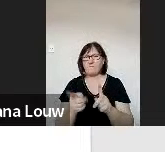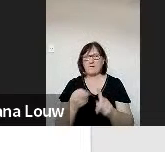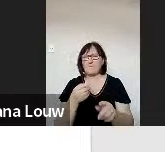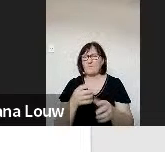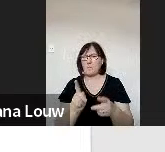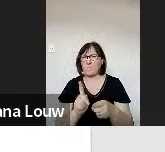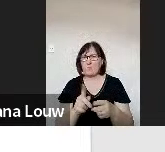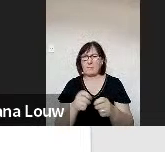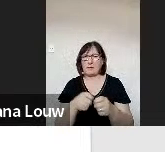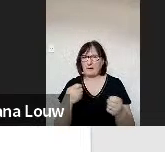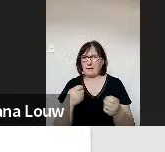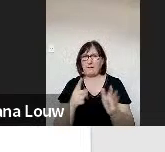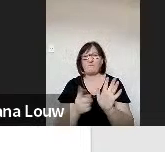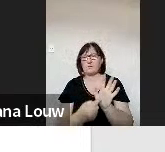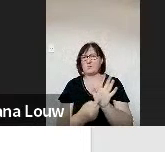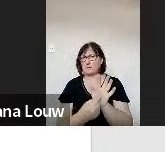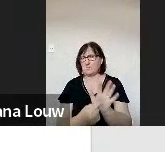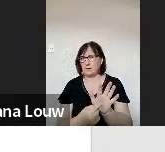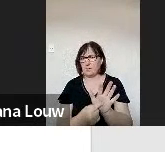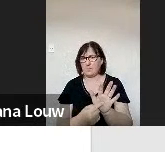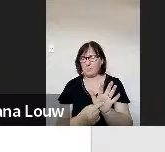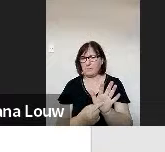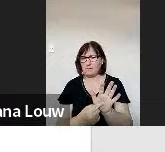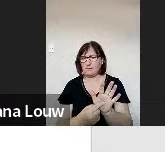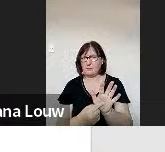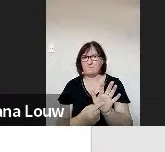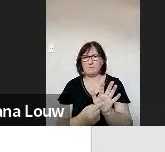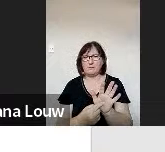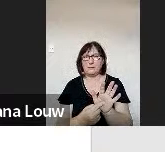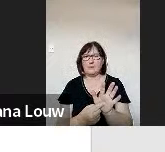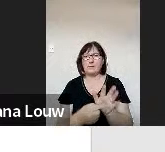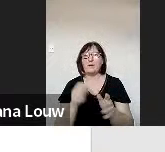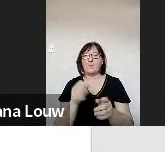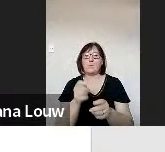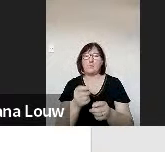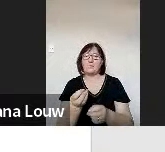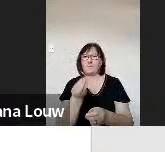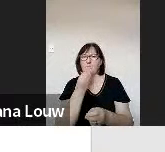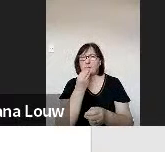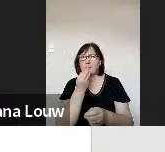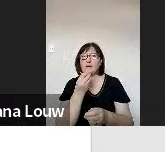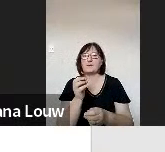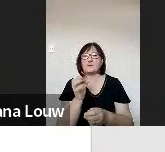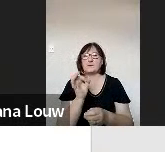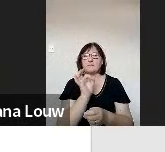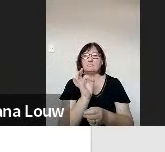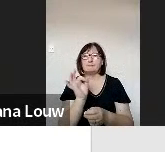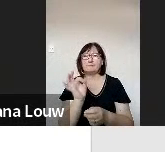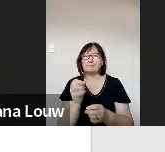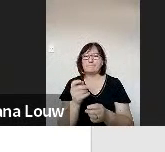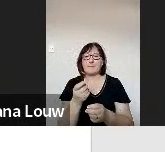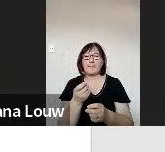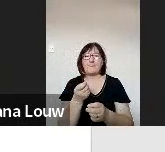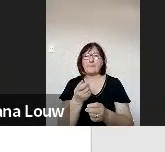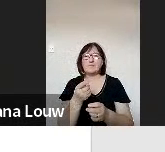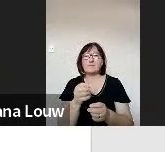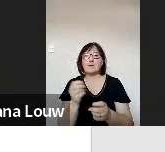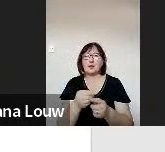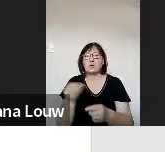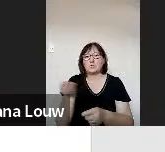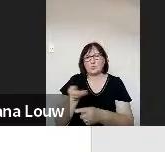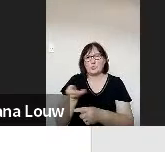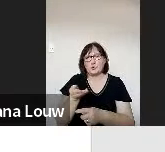have peas and with sugar, peas at 51% and sugar at